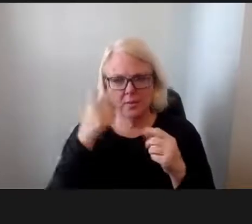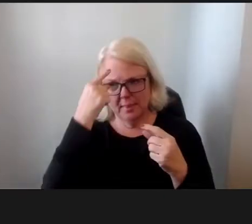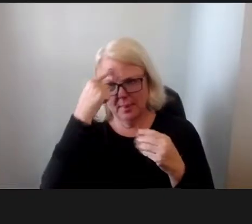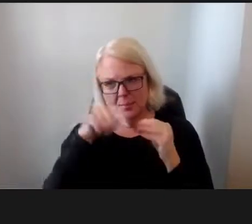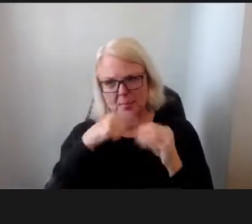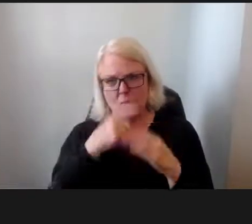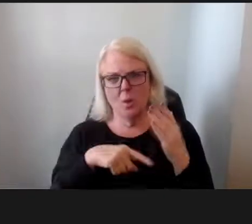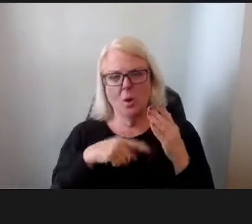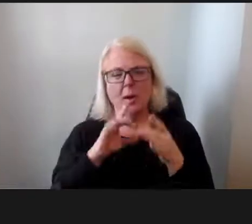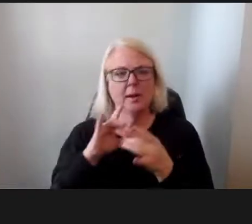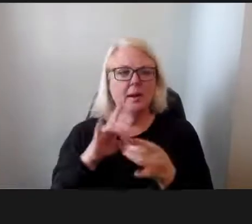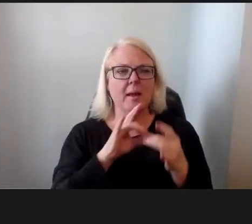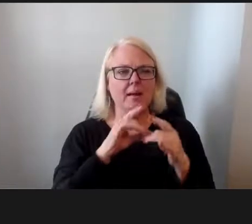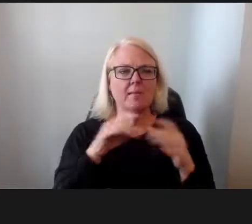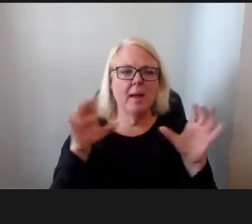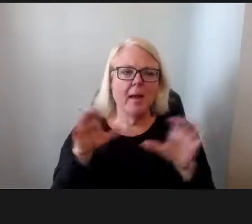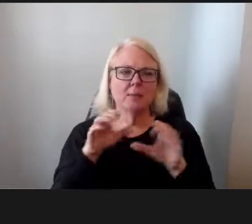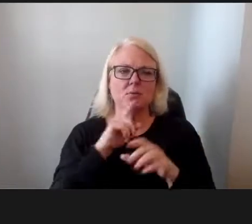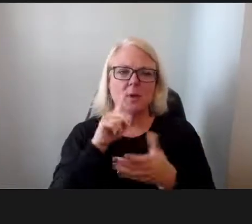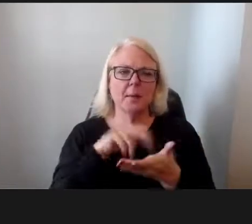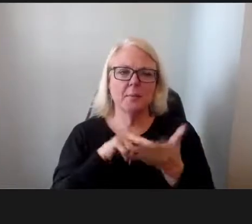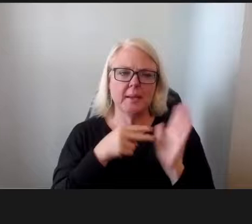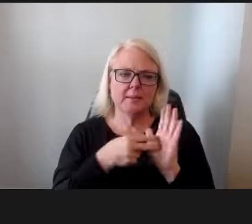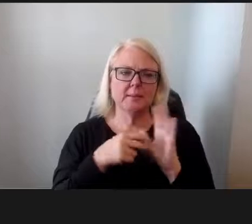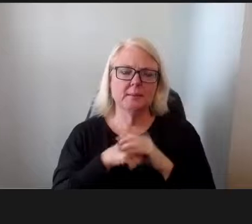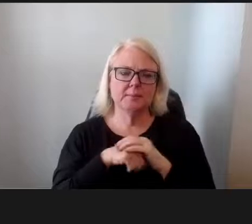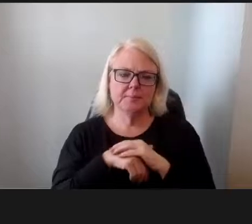collective action really means.